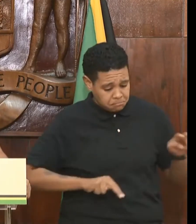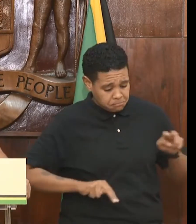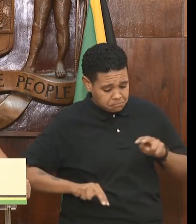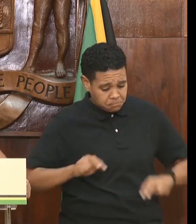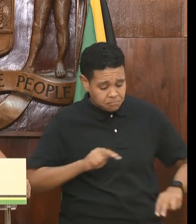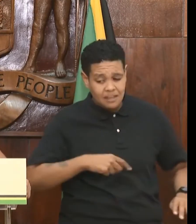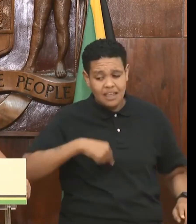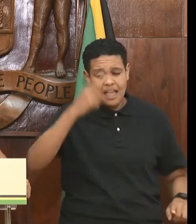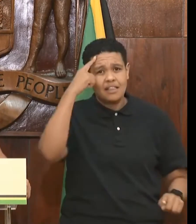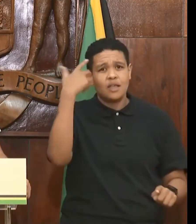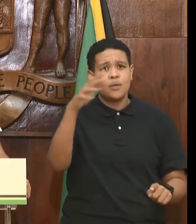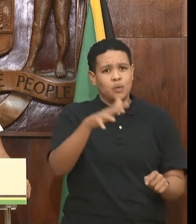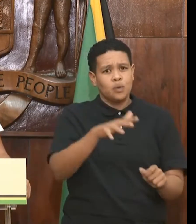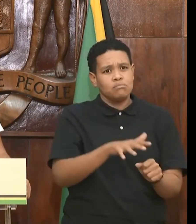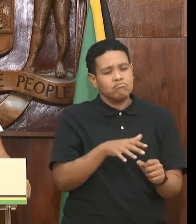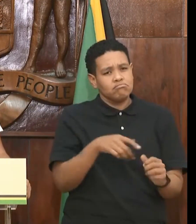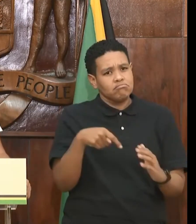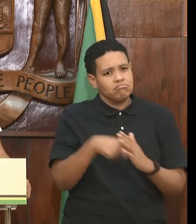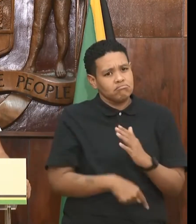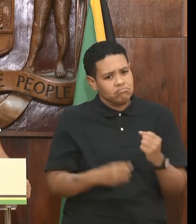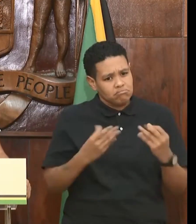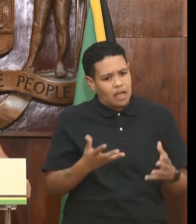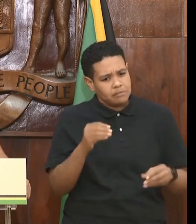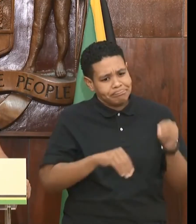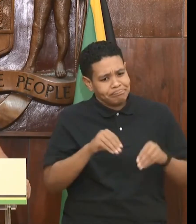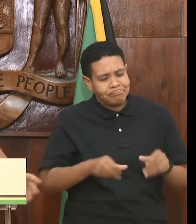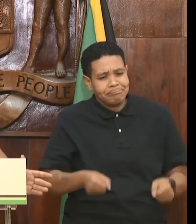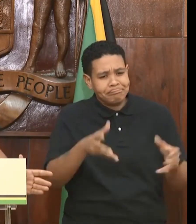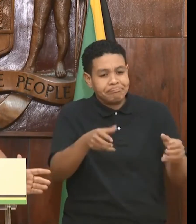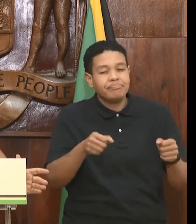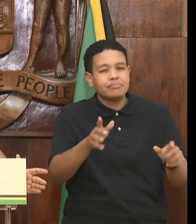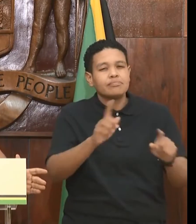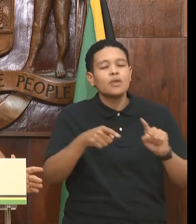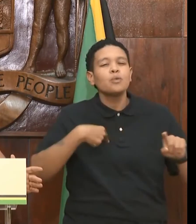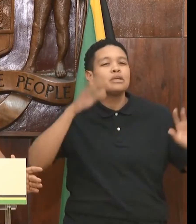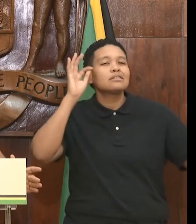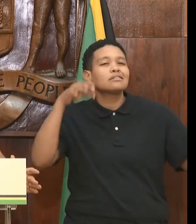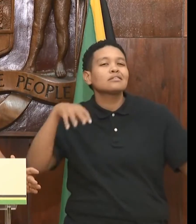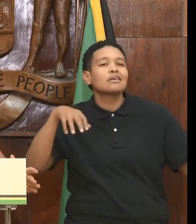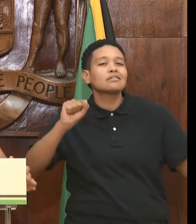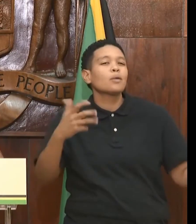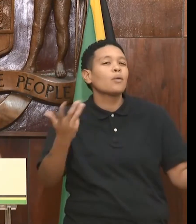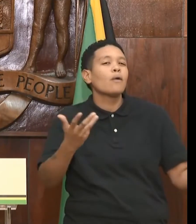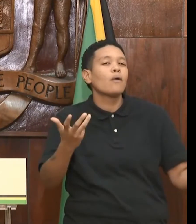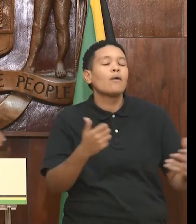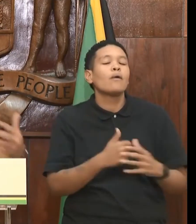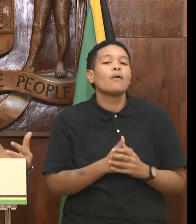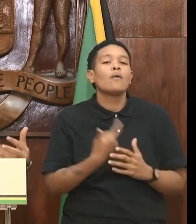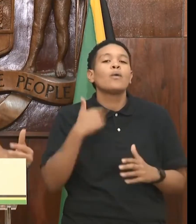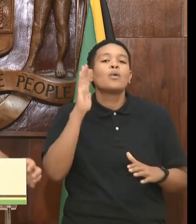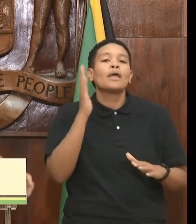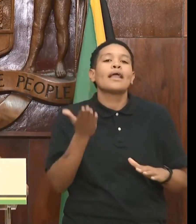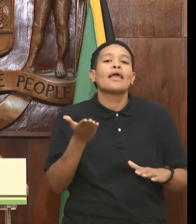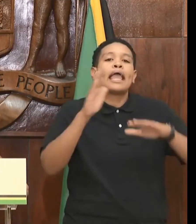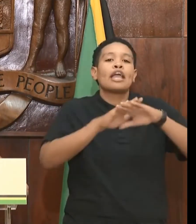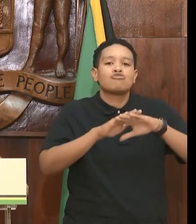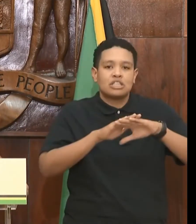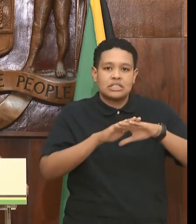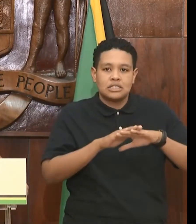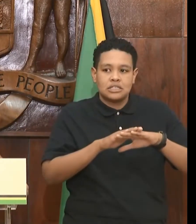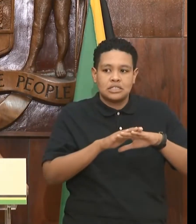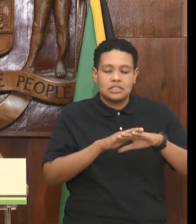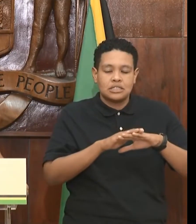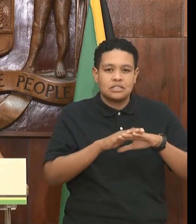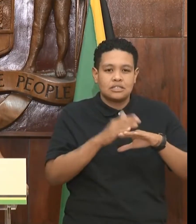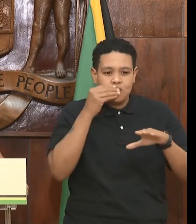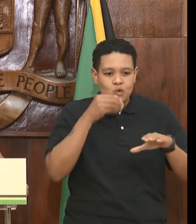I think it's quite substantial. We, however, took the decision that we would increase the number